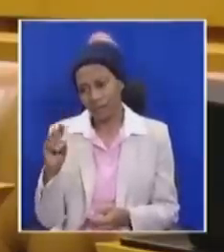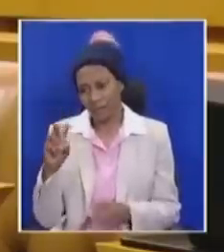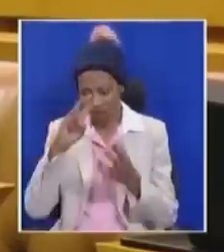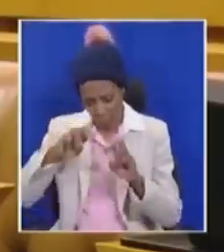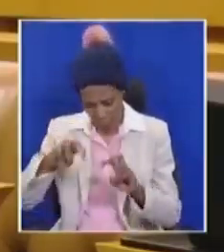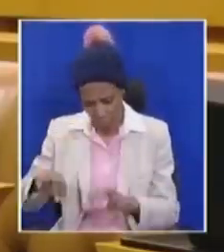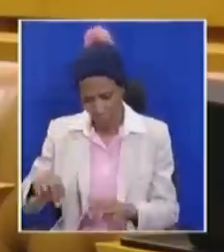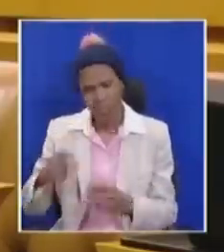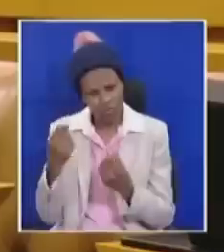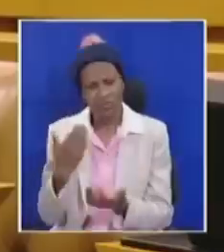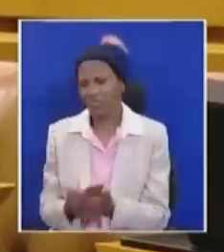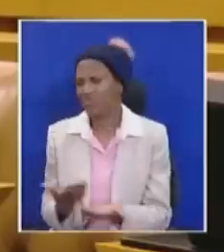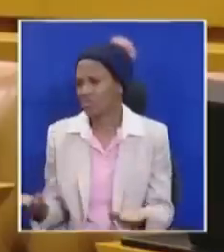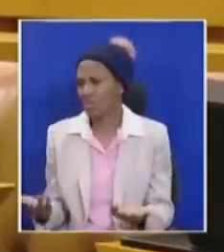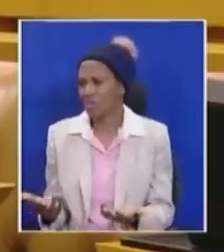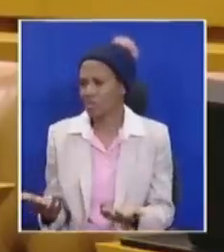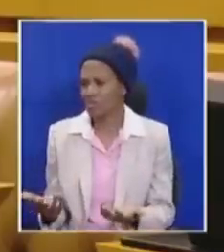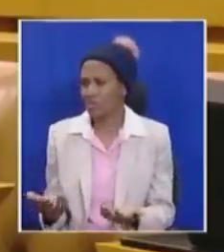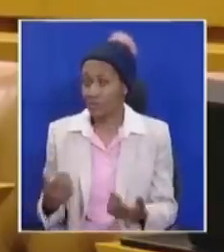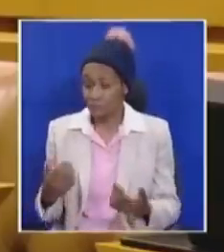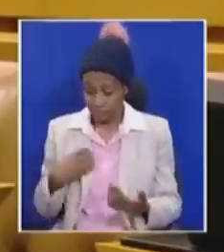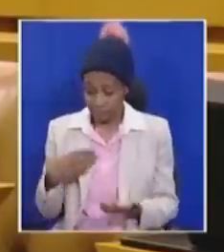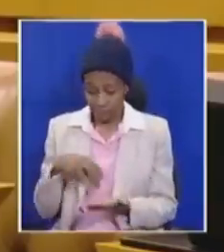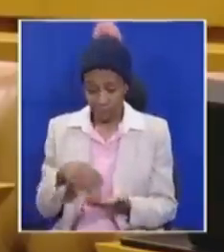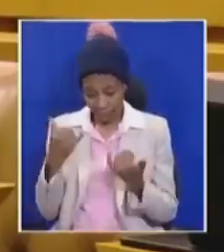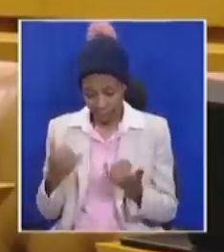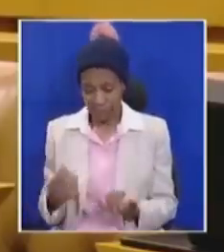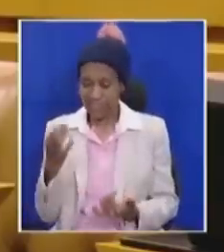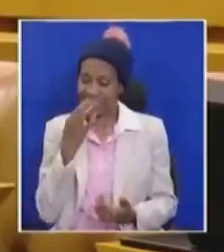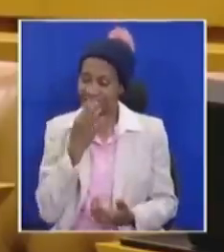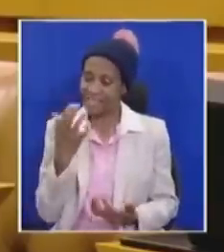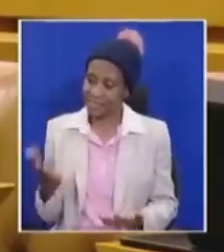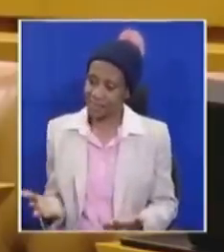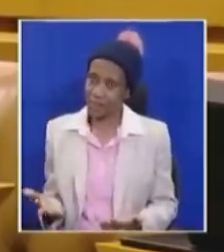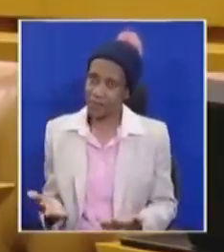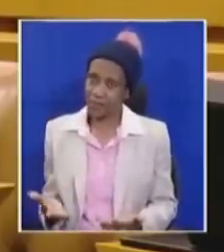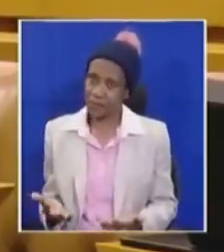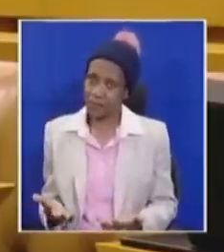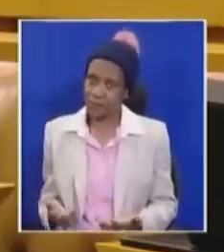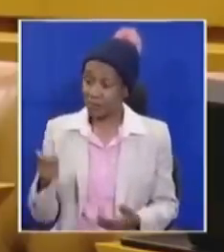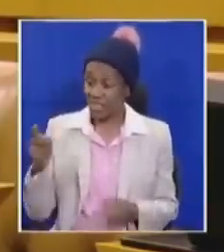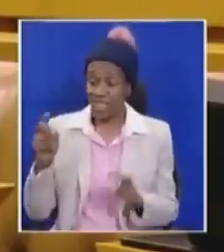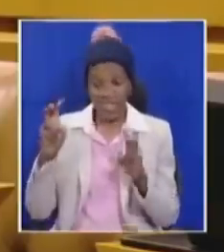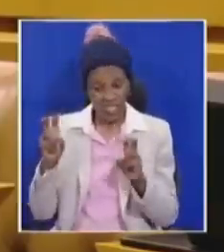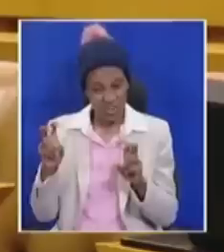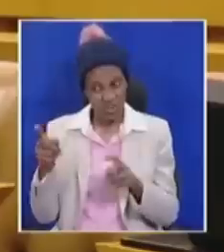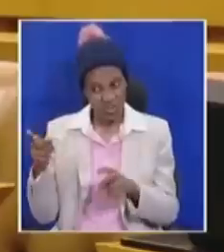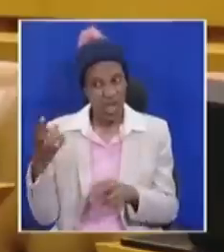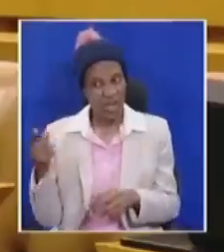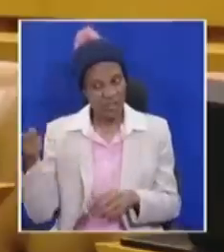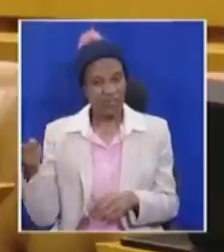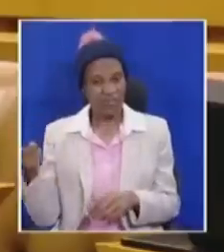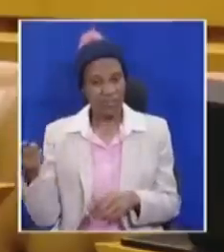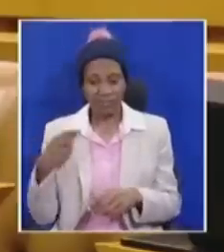whether I did or not. I stand here and I say to you, he's got issues that I don't have.